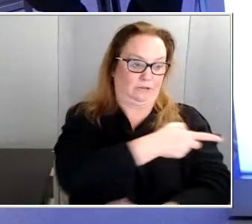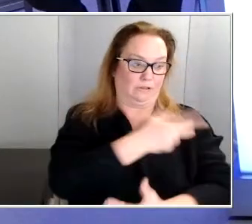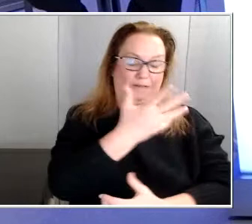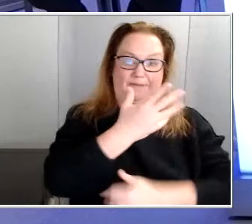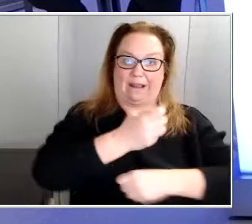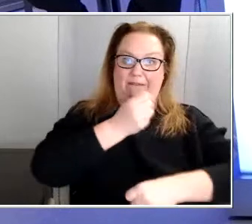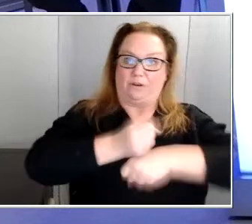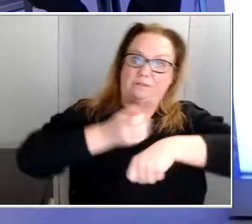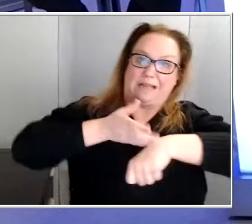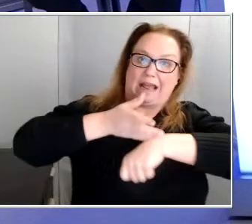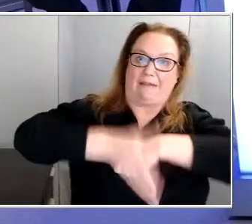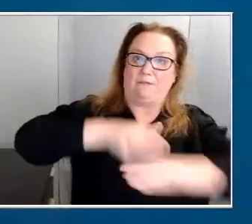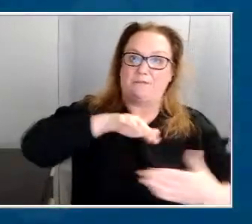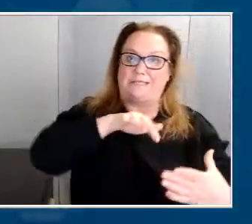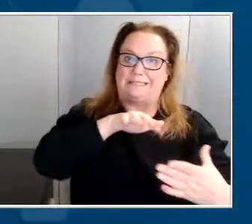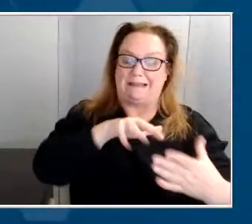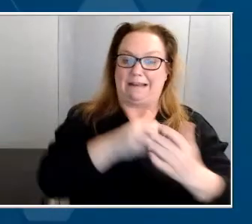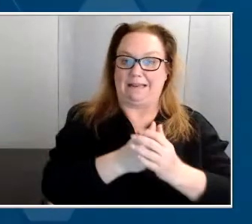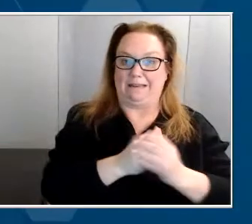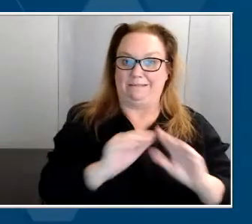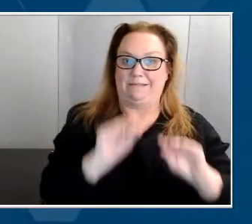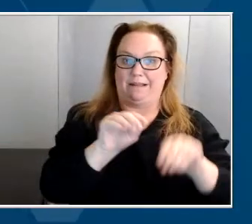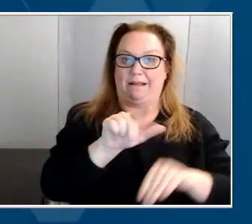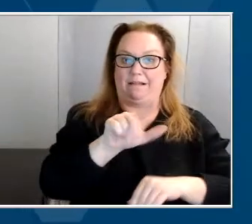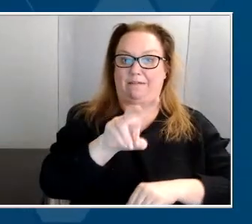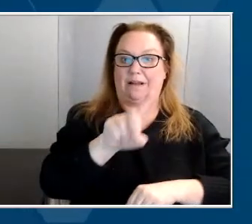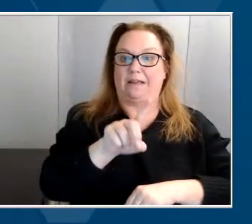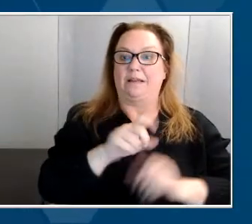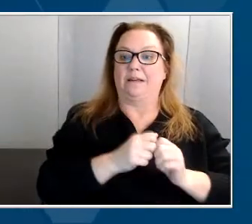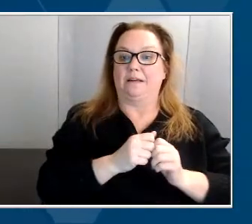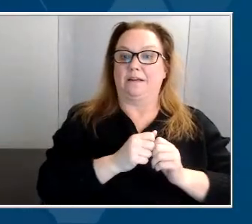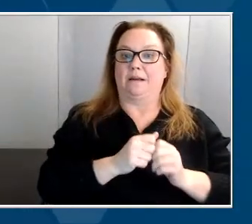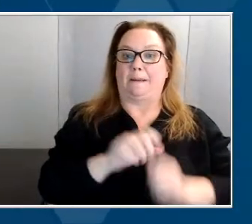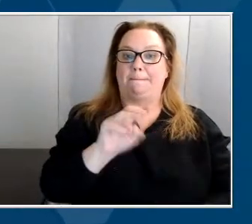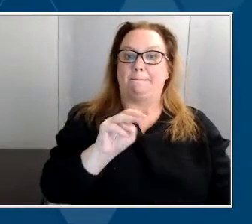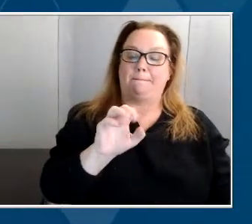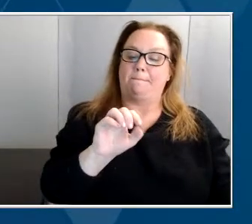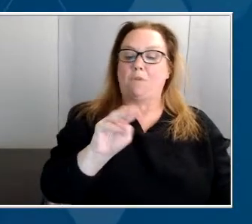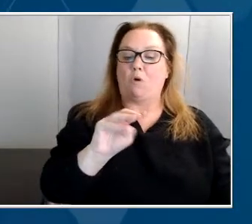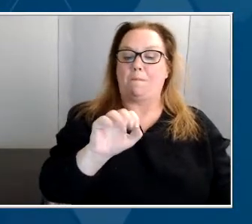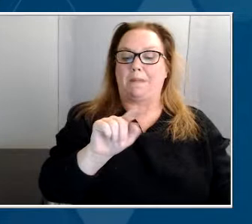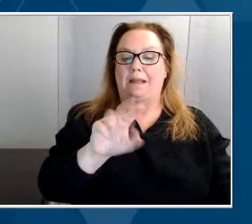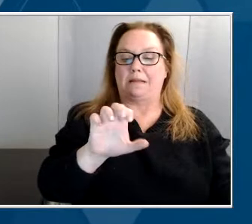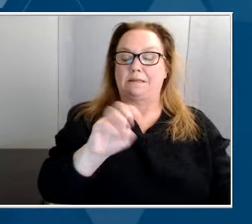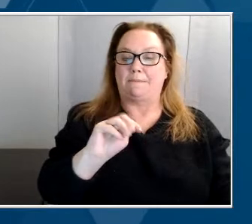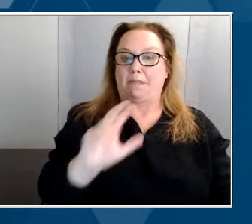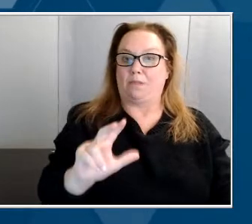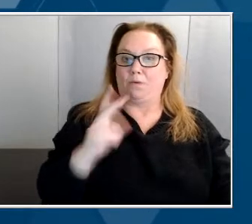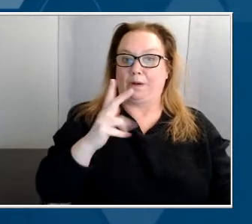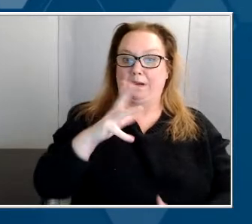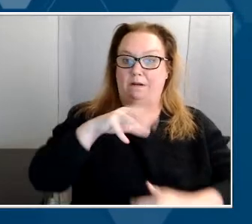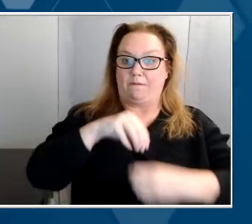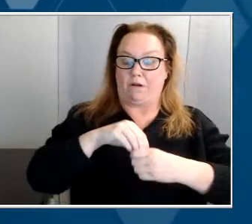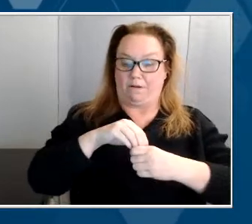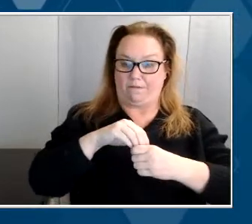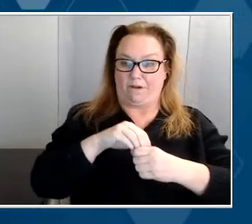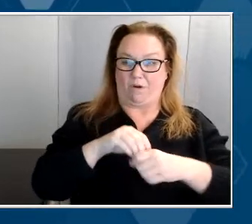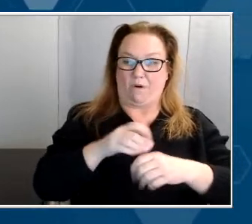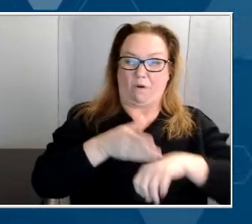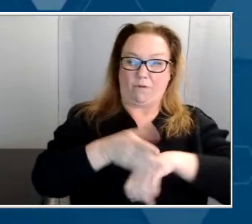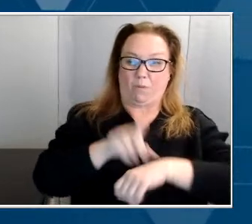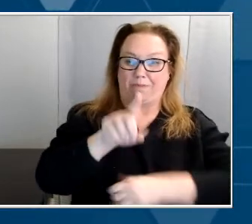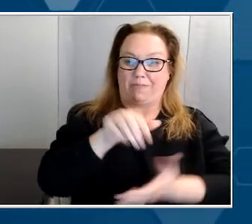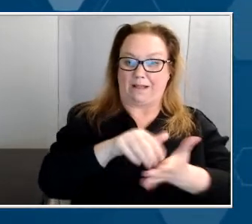years after having it put in. The study is called Momentum 3. It involved more than 1,000 patients, and the